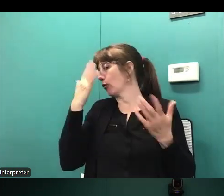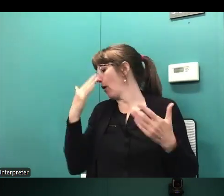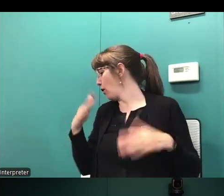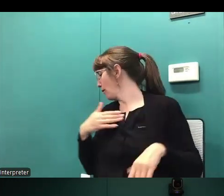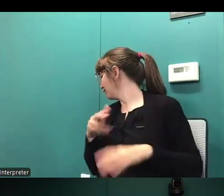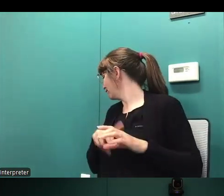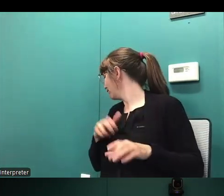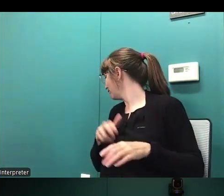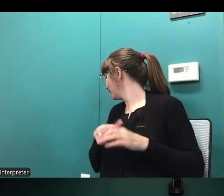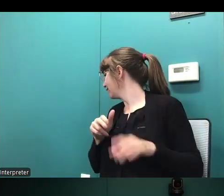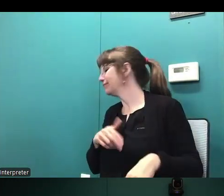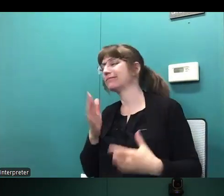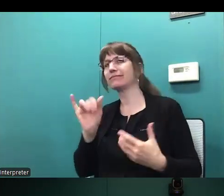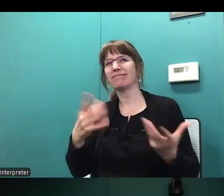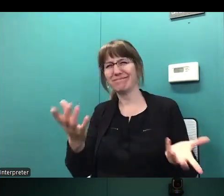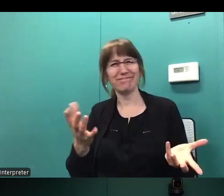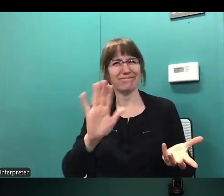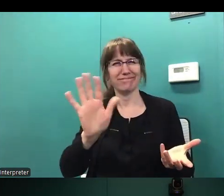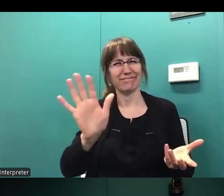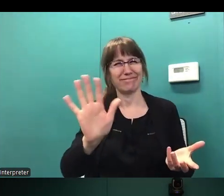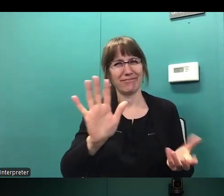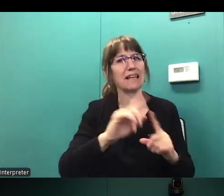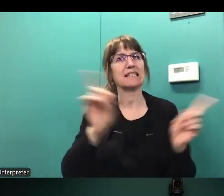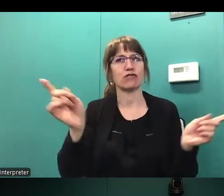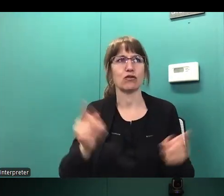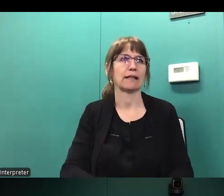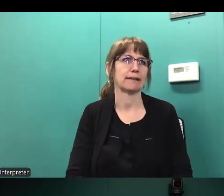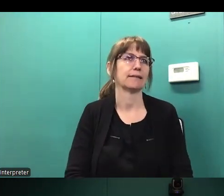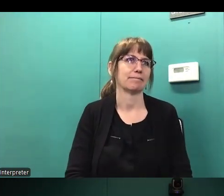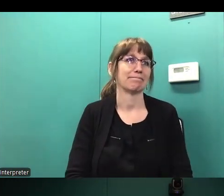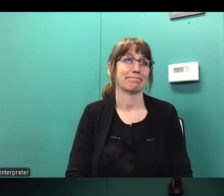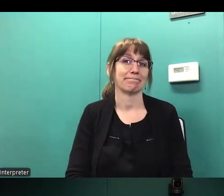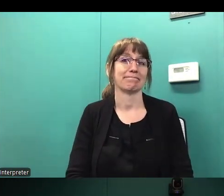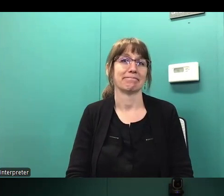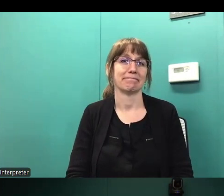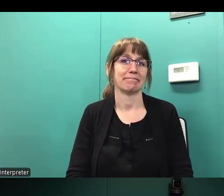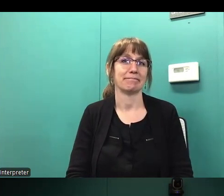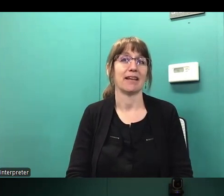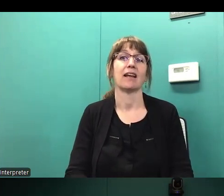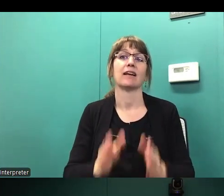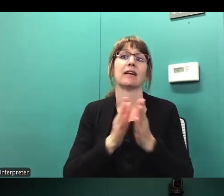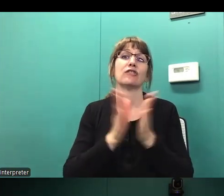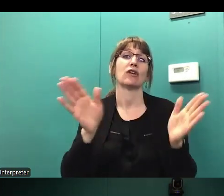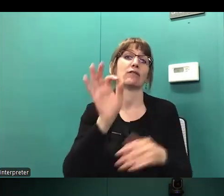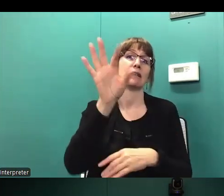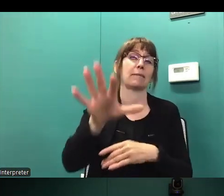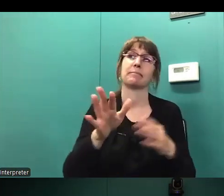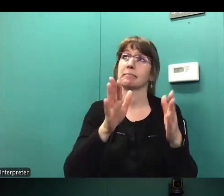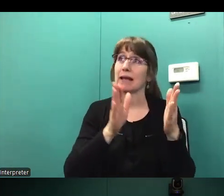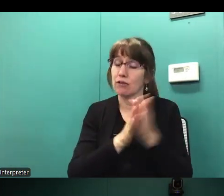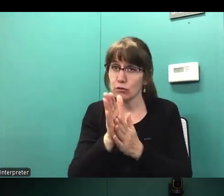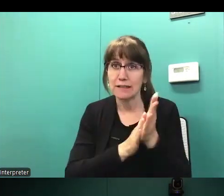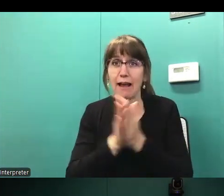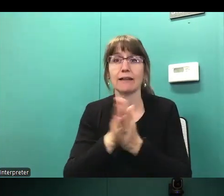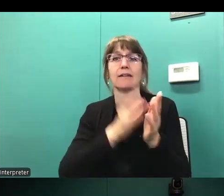They don't want to do it. I don't know. I agree. It can't be a cop out. So just general tips, be enthusiastic, have